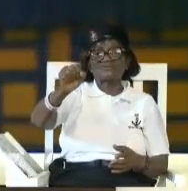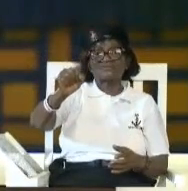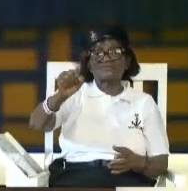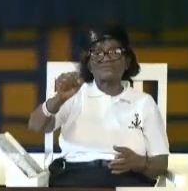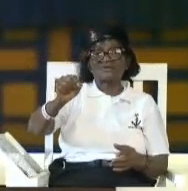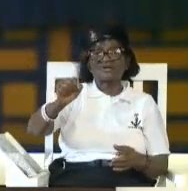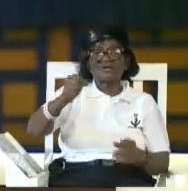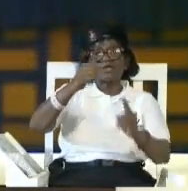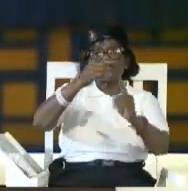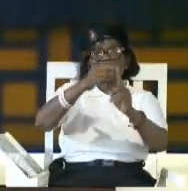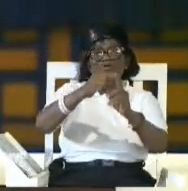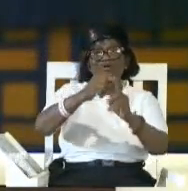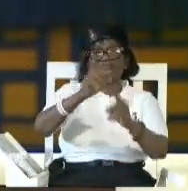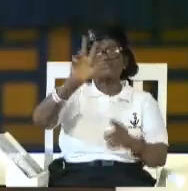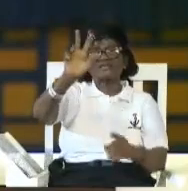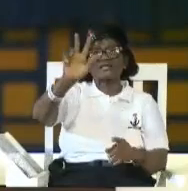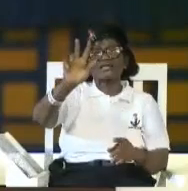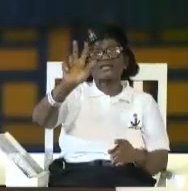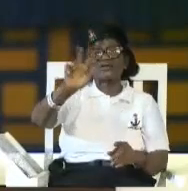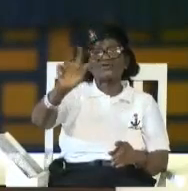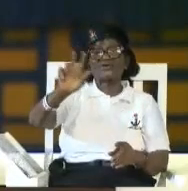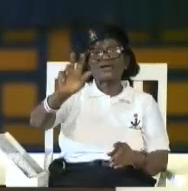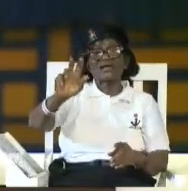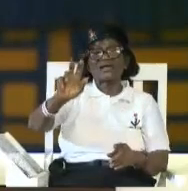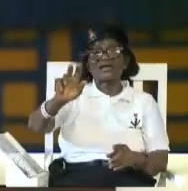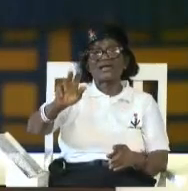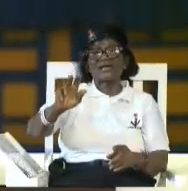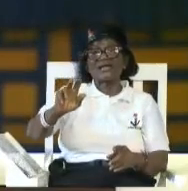plus 300 concubines.